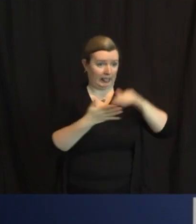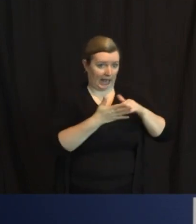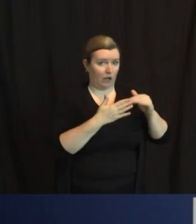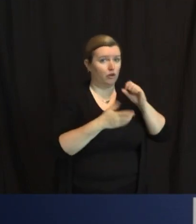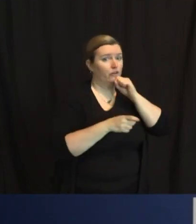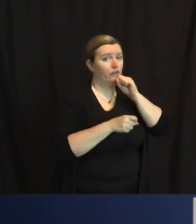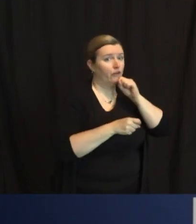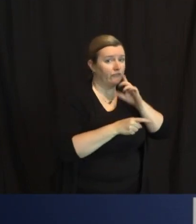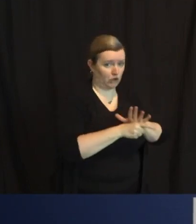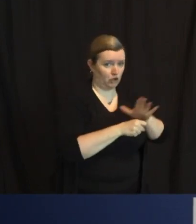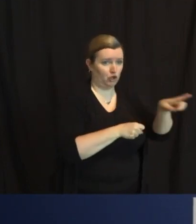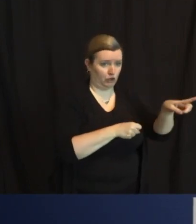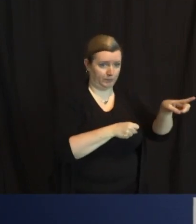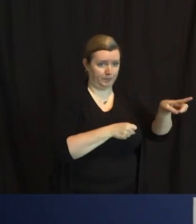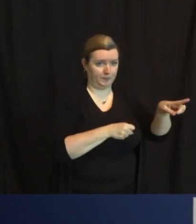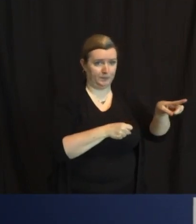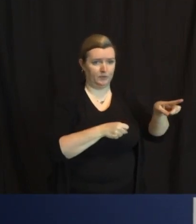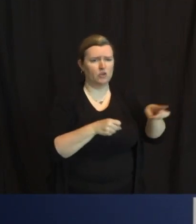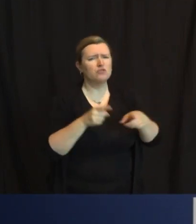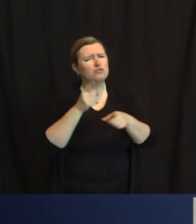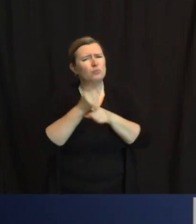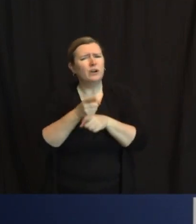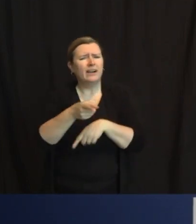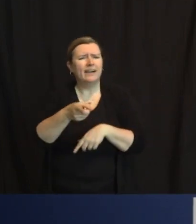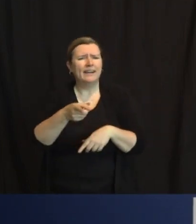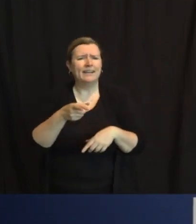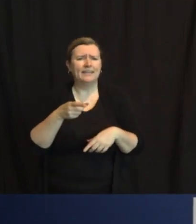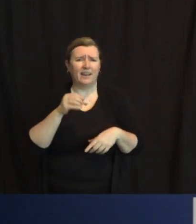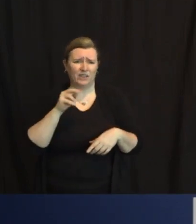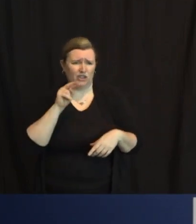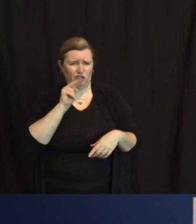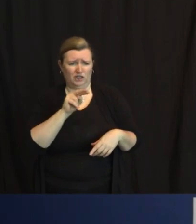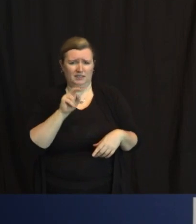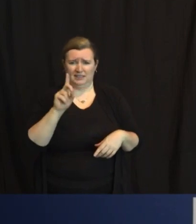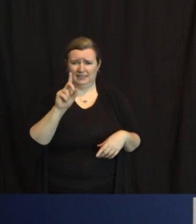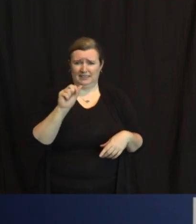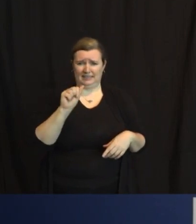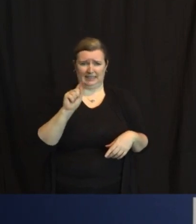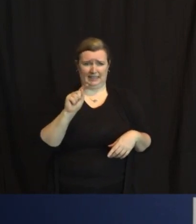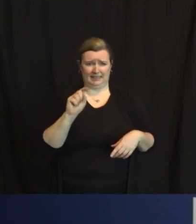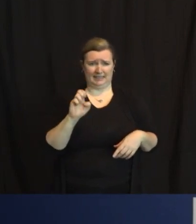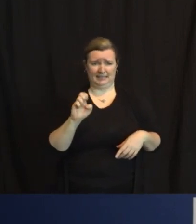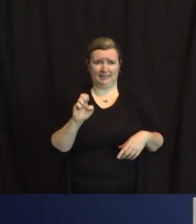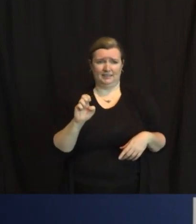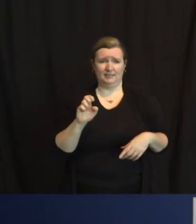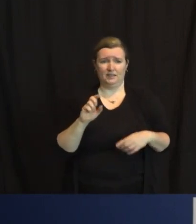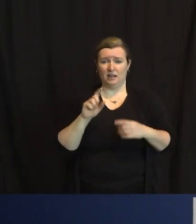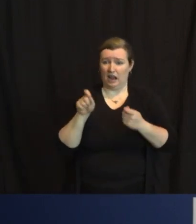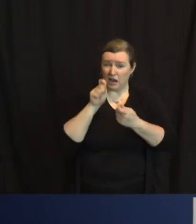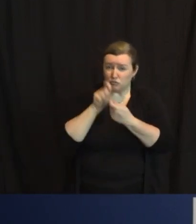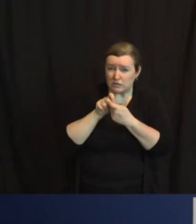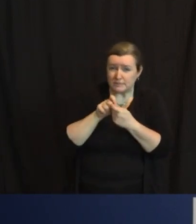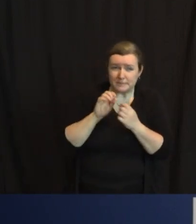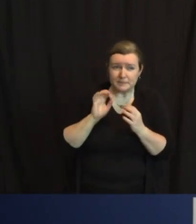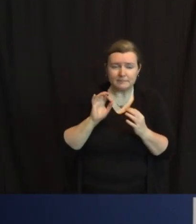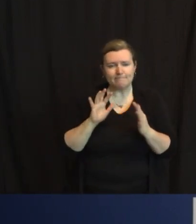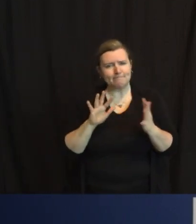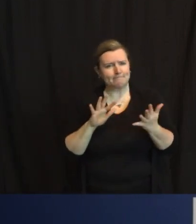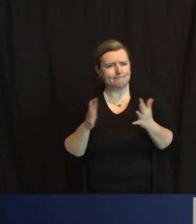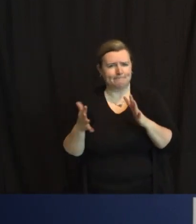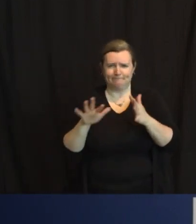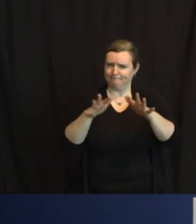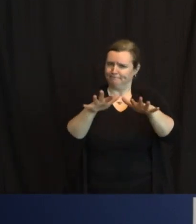absolutely correct that in a lot of ways, looking at by the date that it's being reported is not the most accurate way to get a sense about what's really